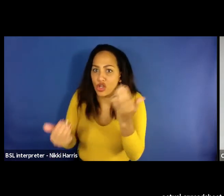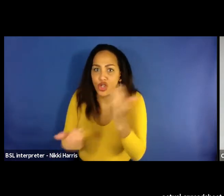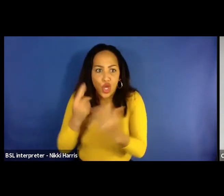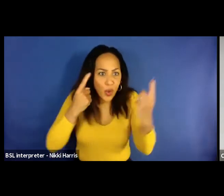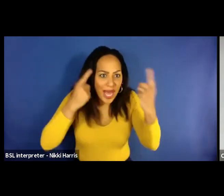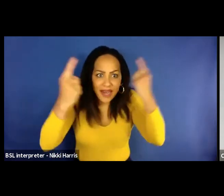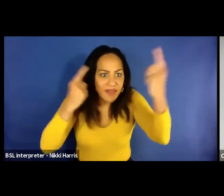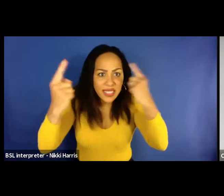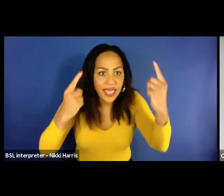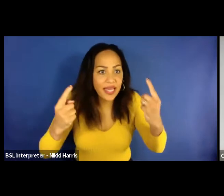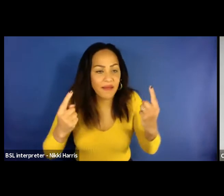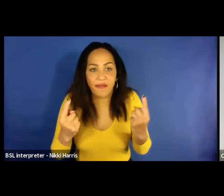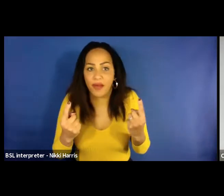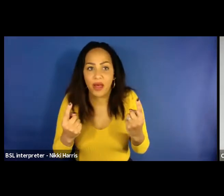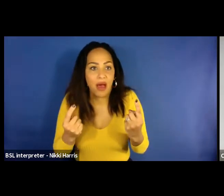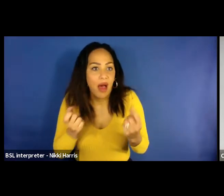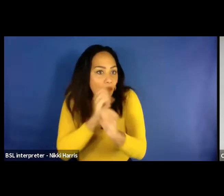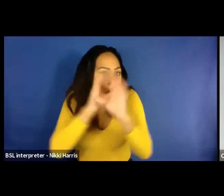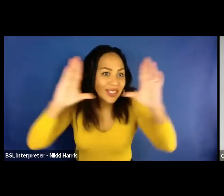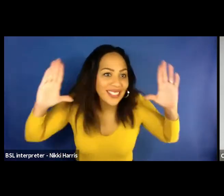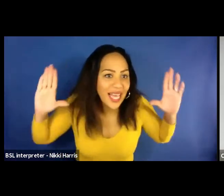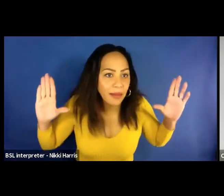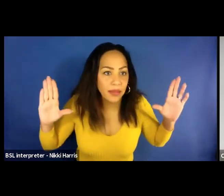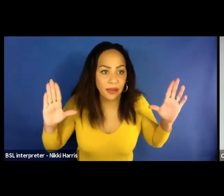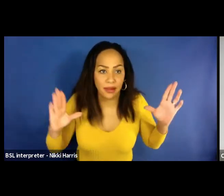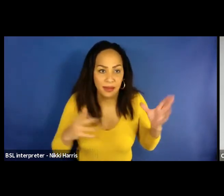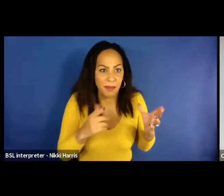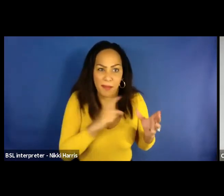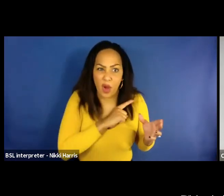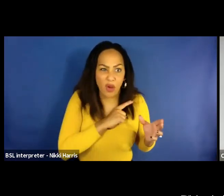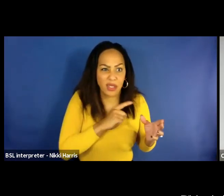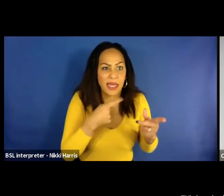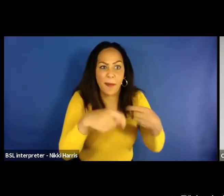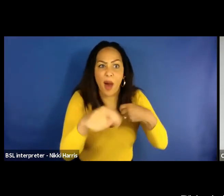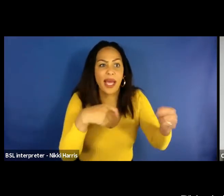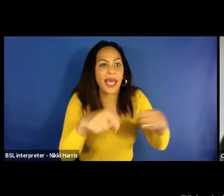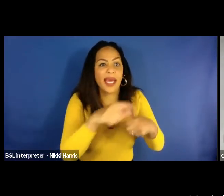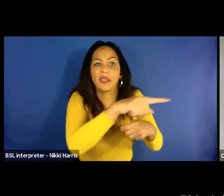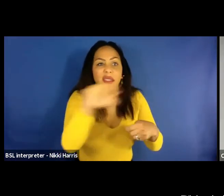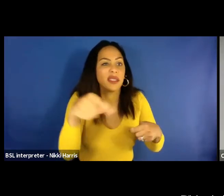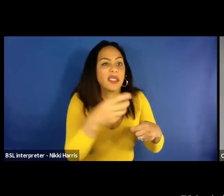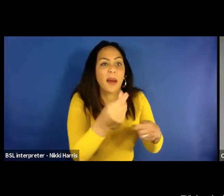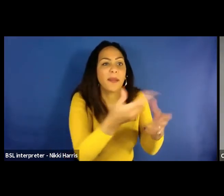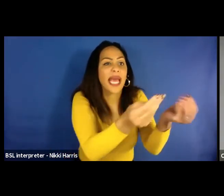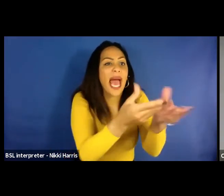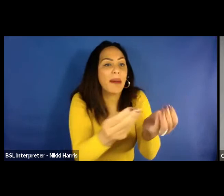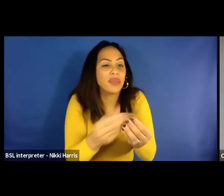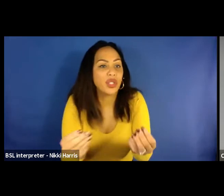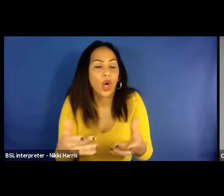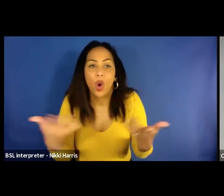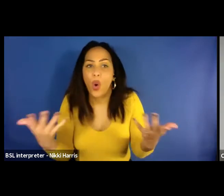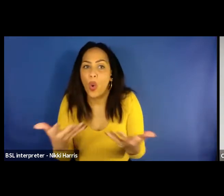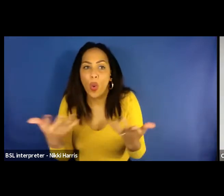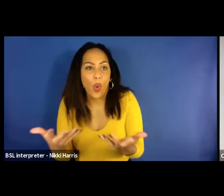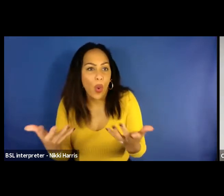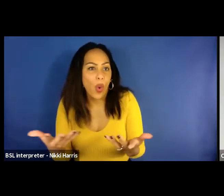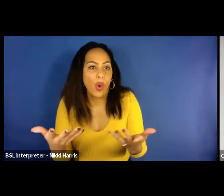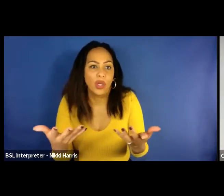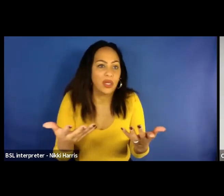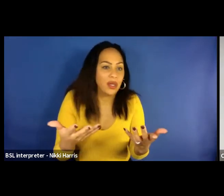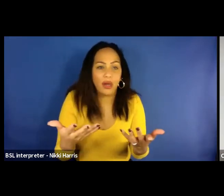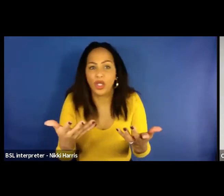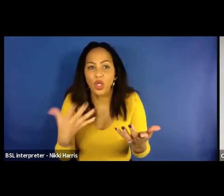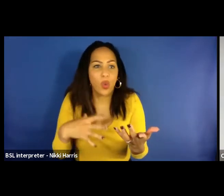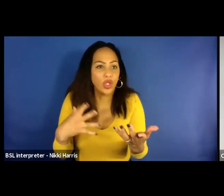that aren't out there in the world. And the point we've reached in the weekend is where everybody has just started to come up with ideas that they're going to